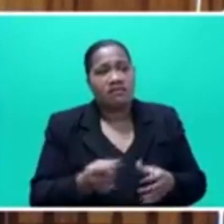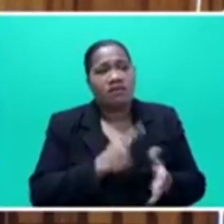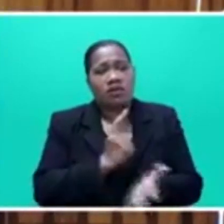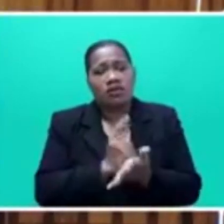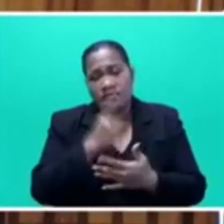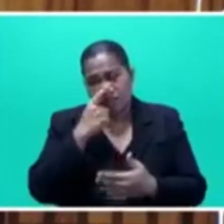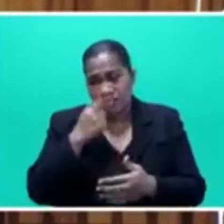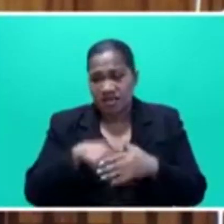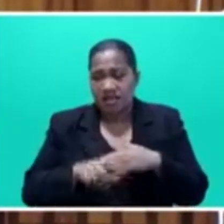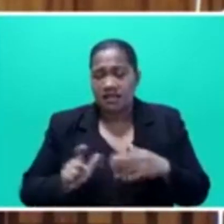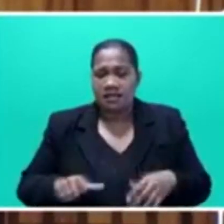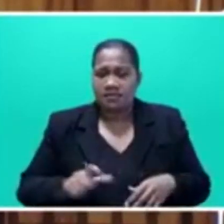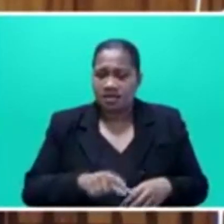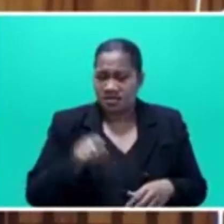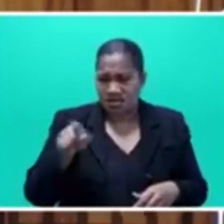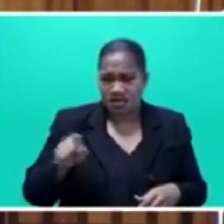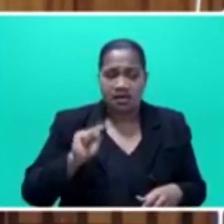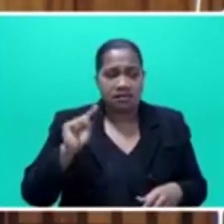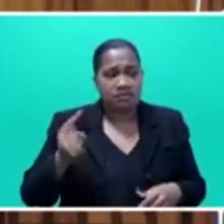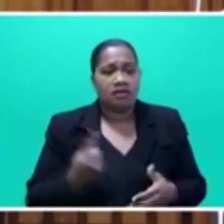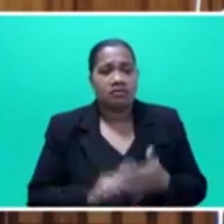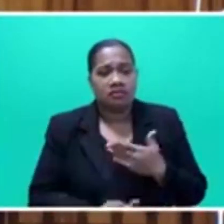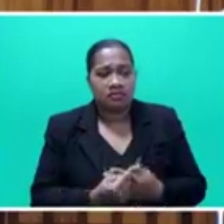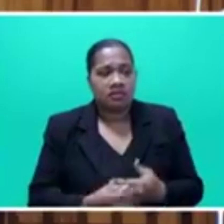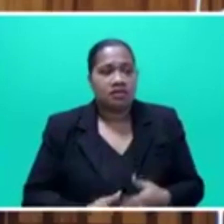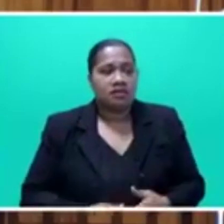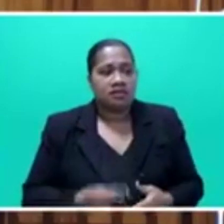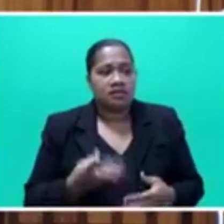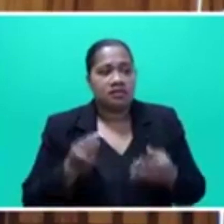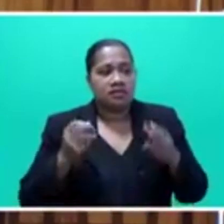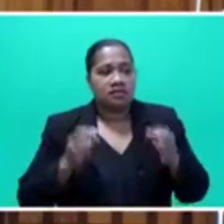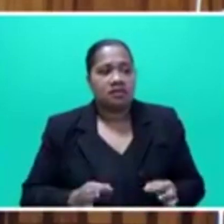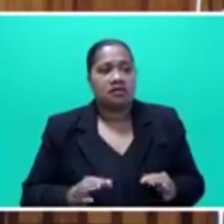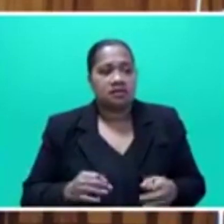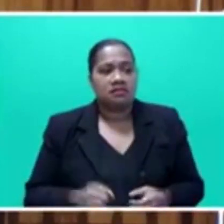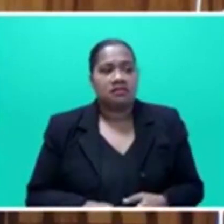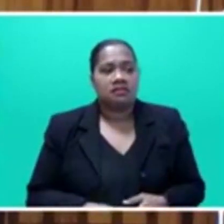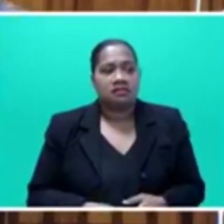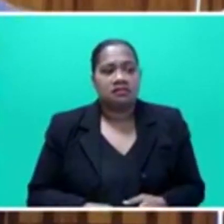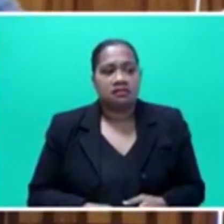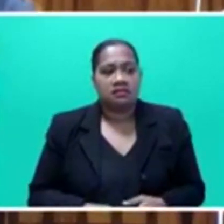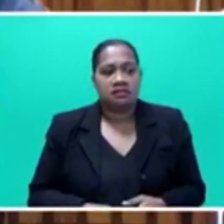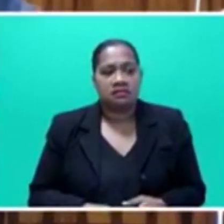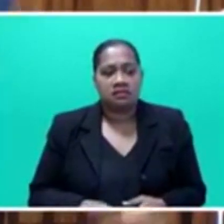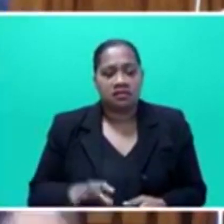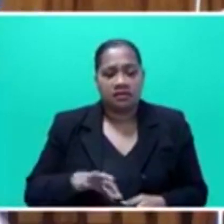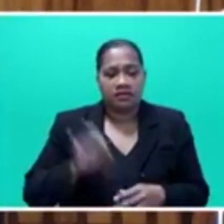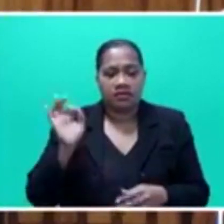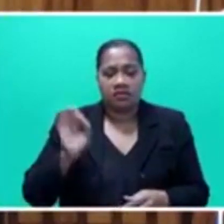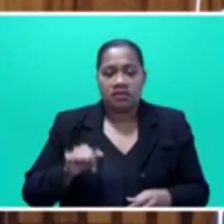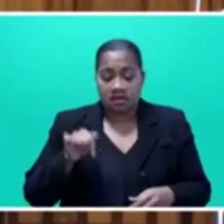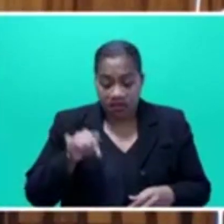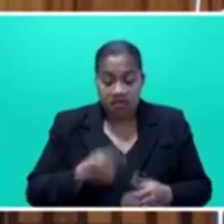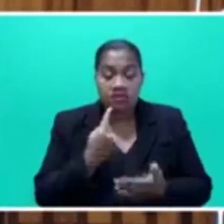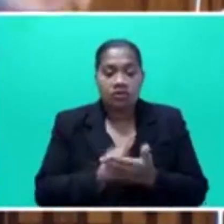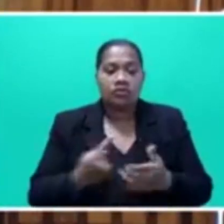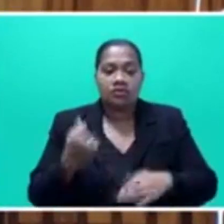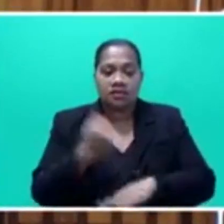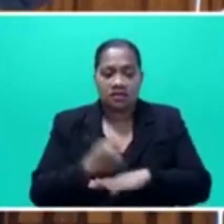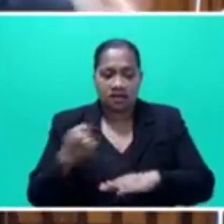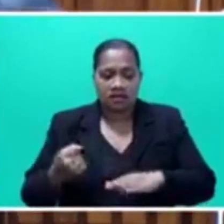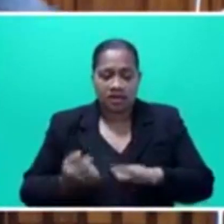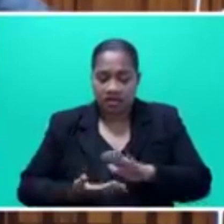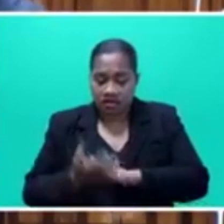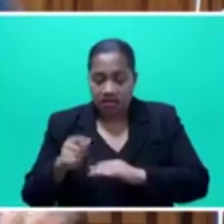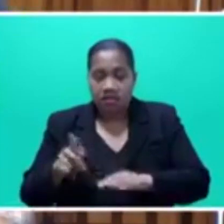there. But they've now suddenly decided, okay, there are votes in it. This is the only government under this Prime Minister that